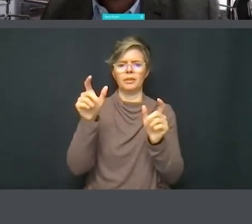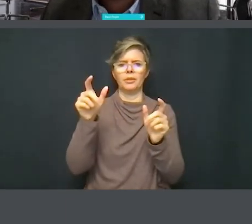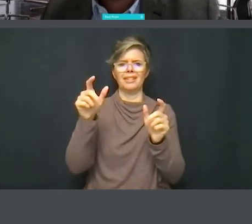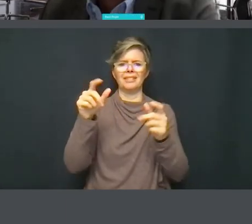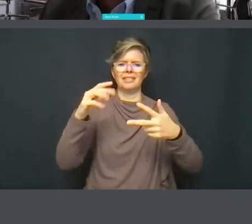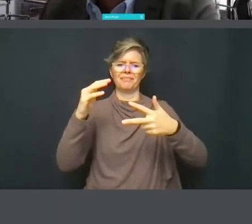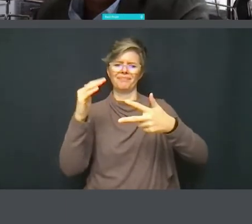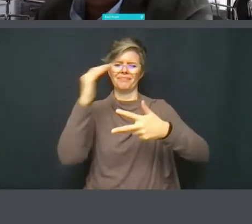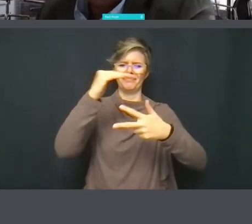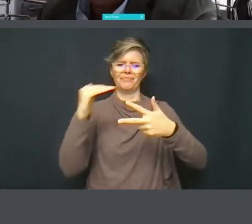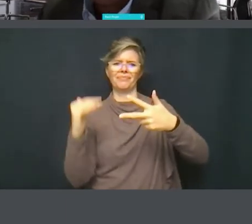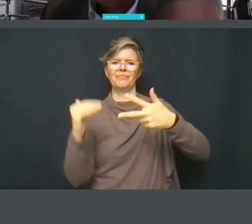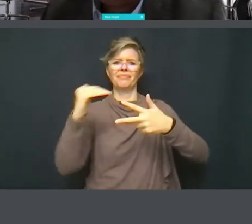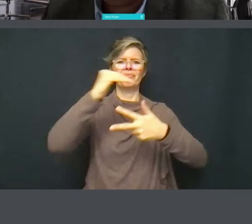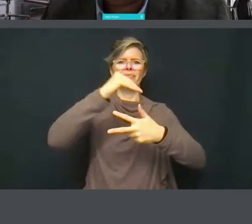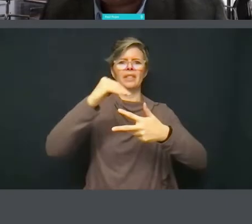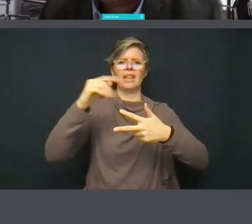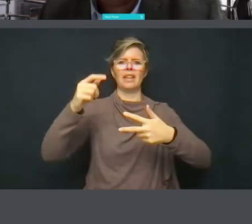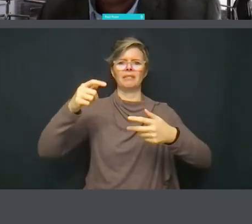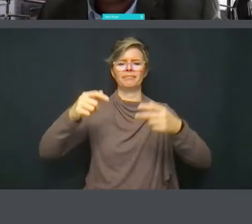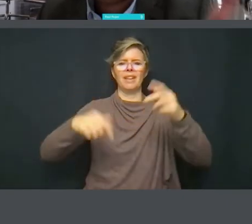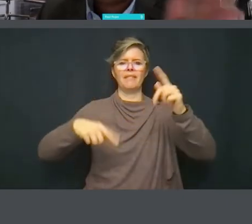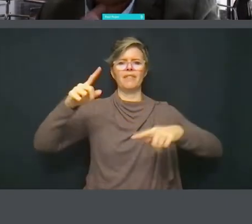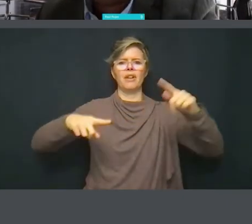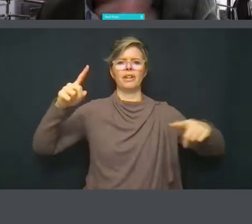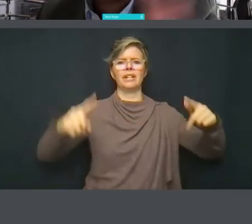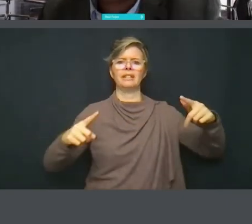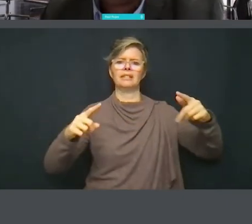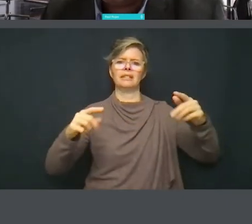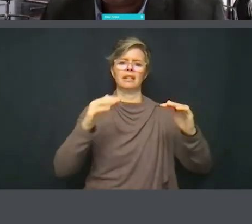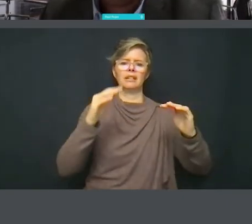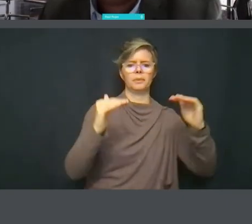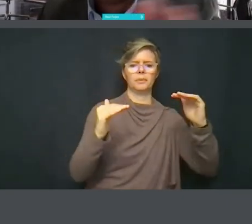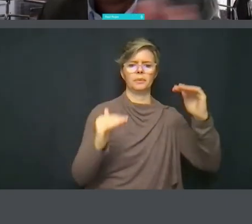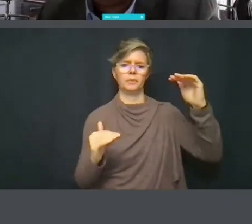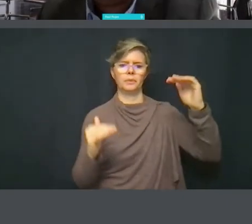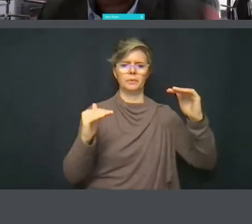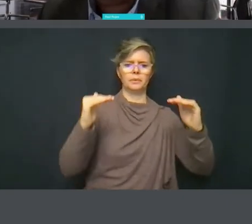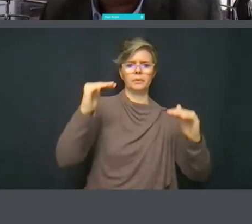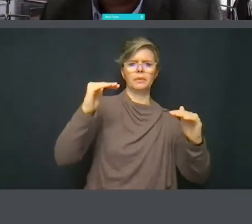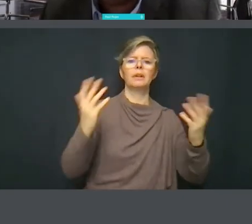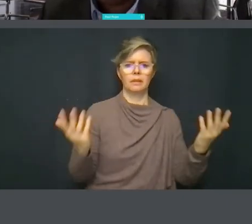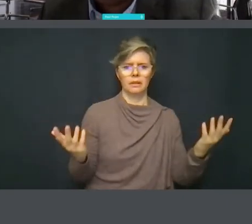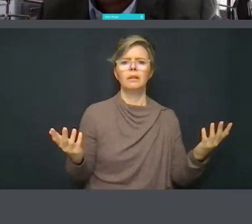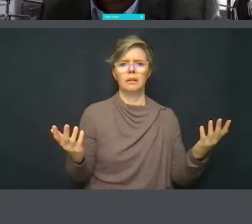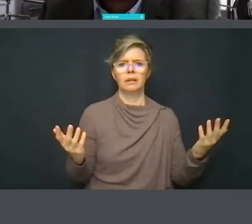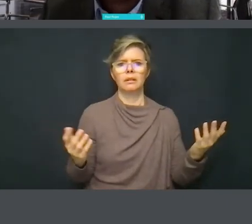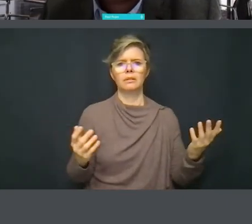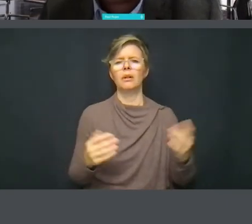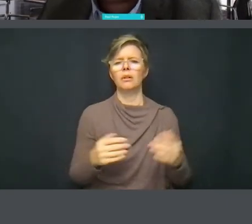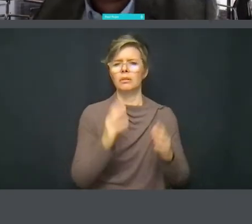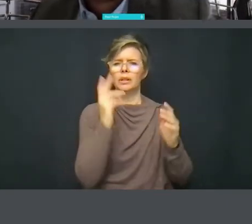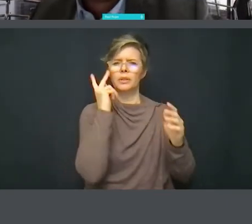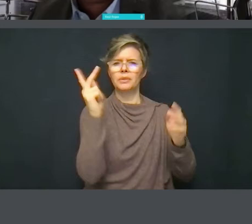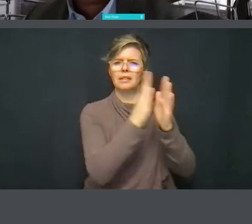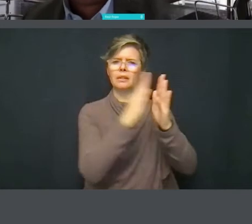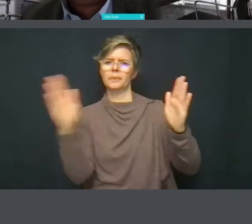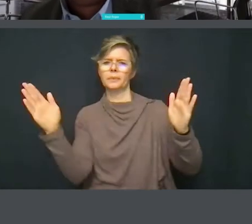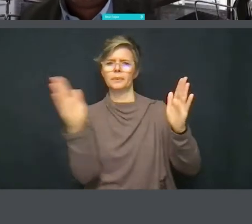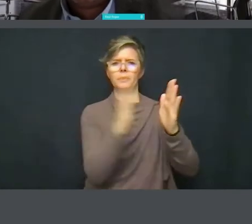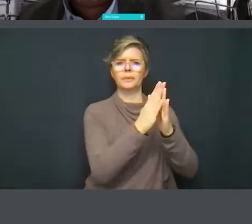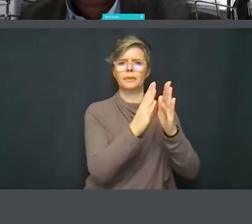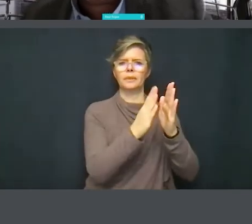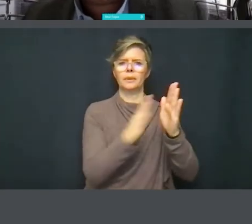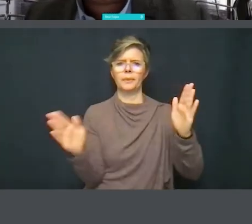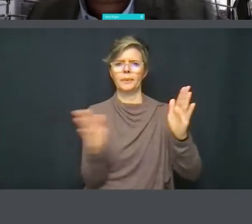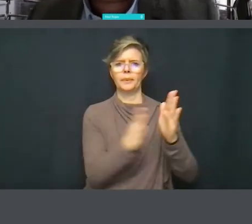be the same kid over time, right? Over time, sometimes this bilingual sort of, these profiles tend to change